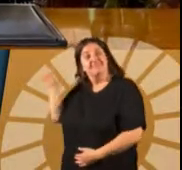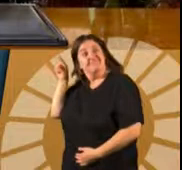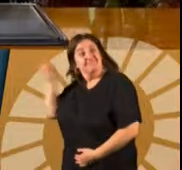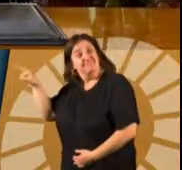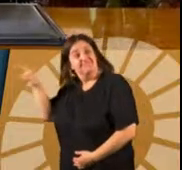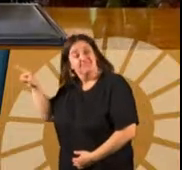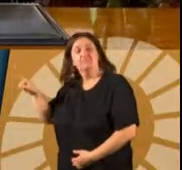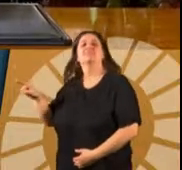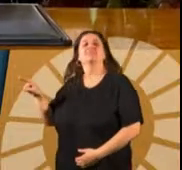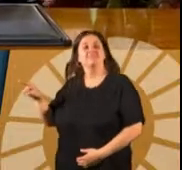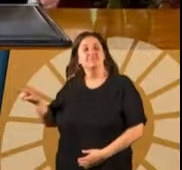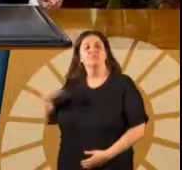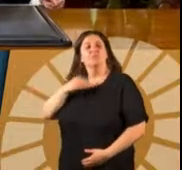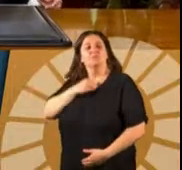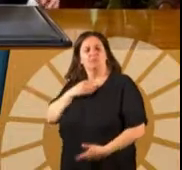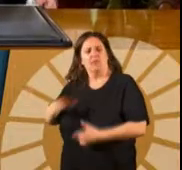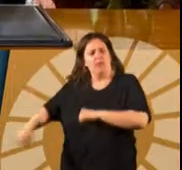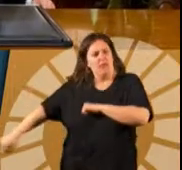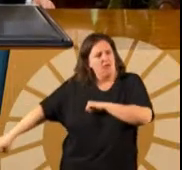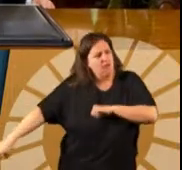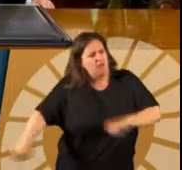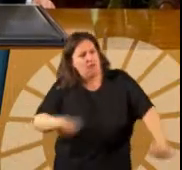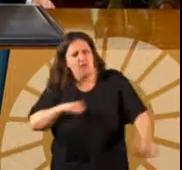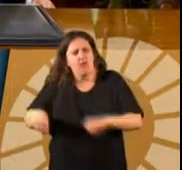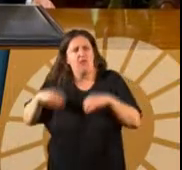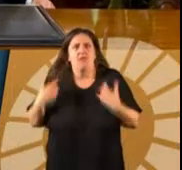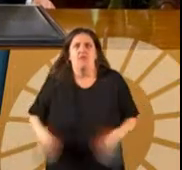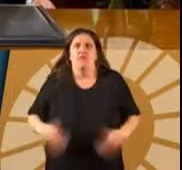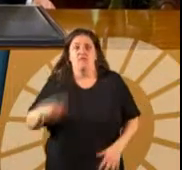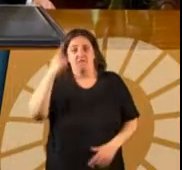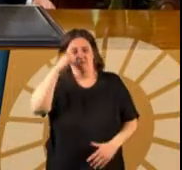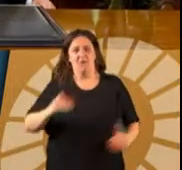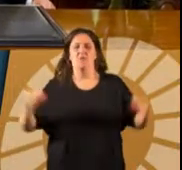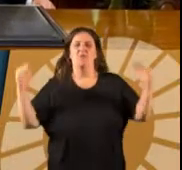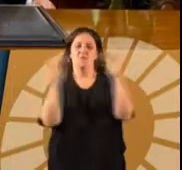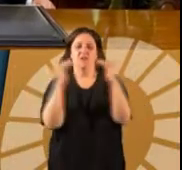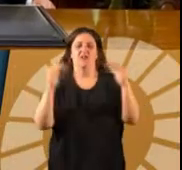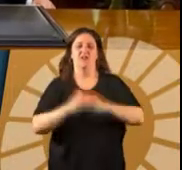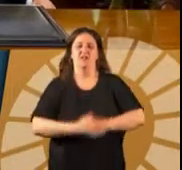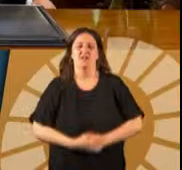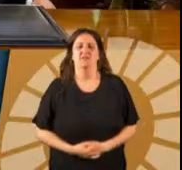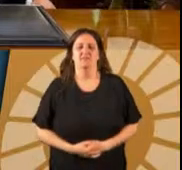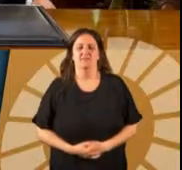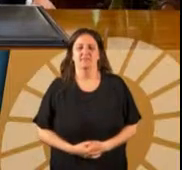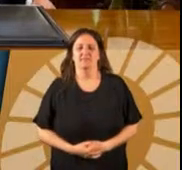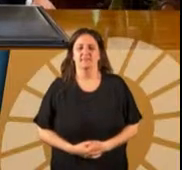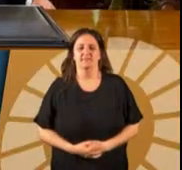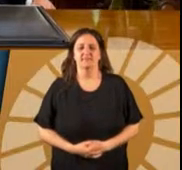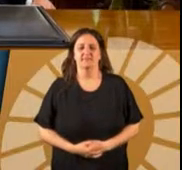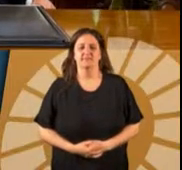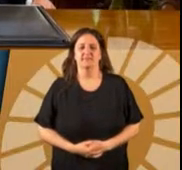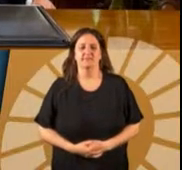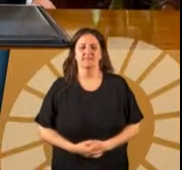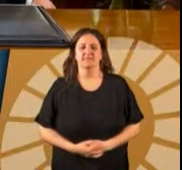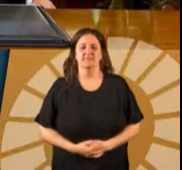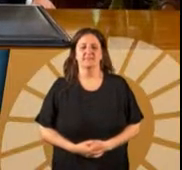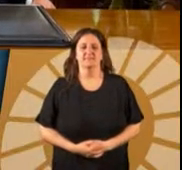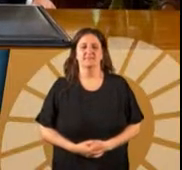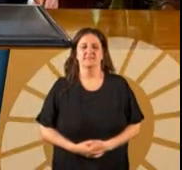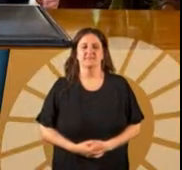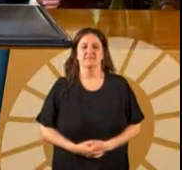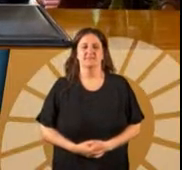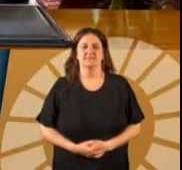Como and de manera sencilla, this, you can see, profunda, it was very simple, and yet it was very